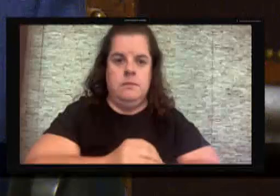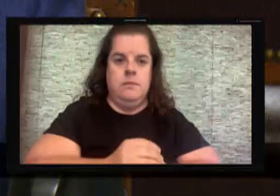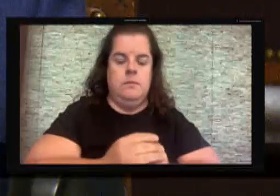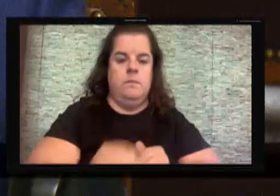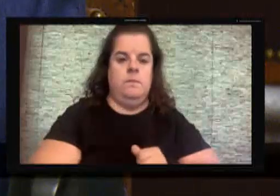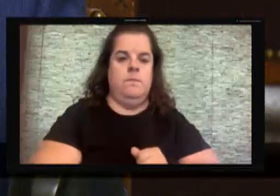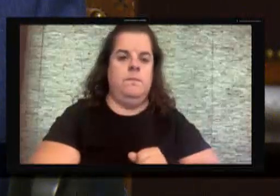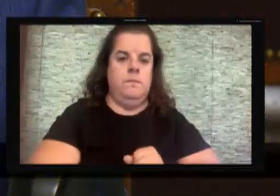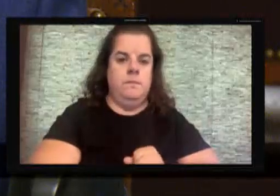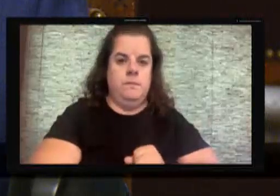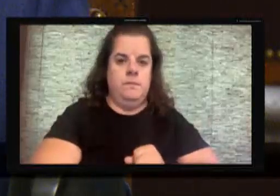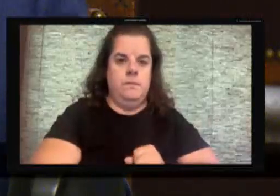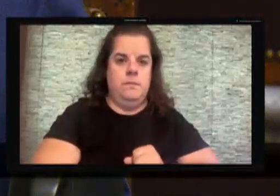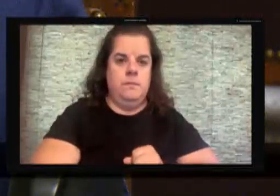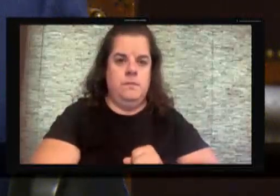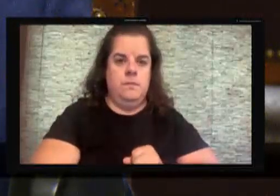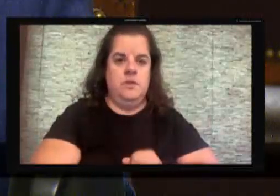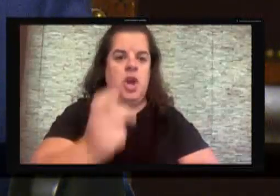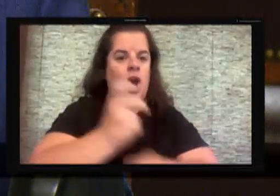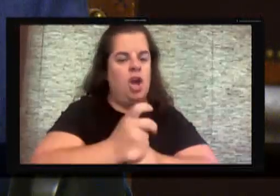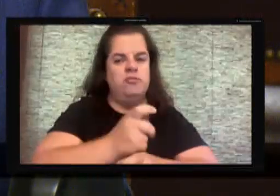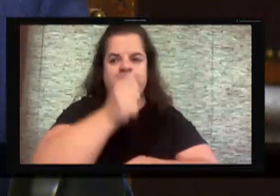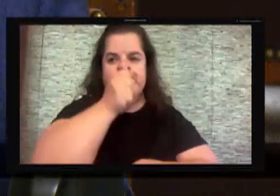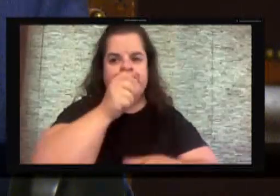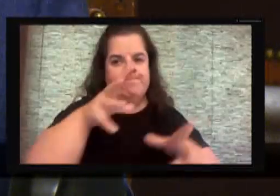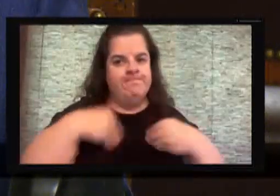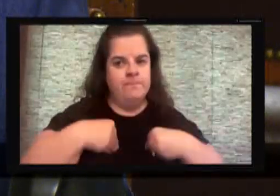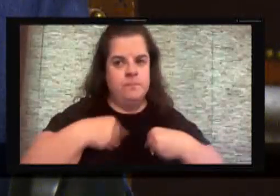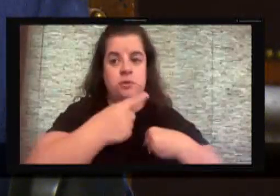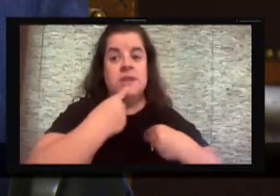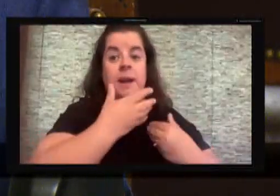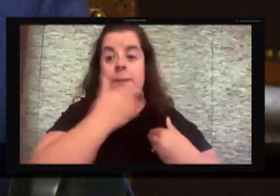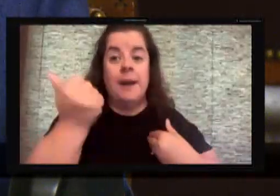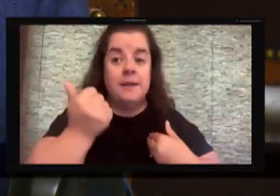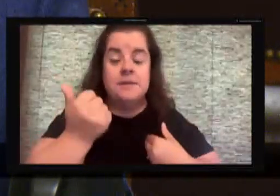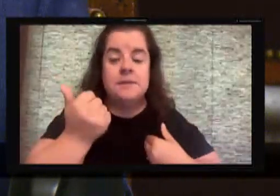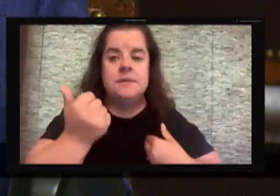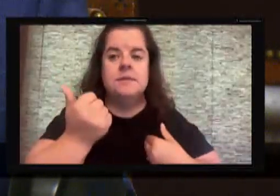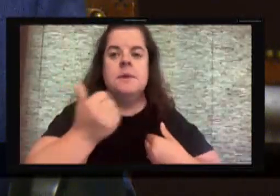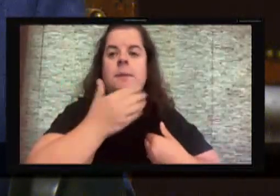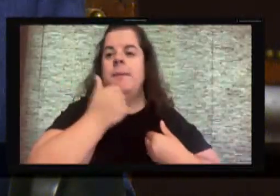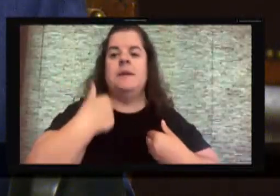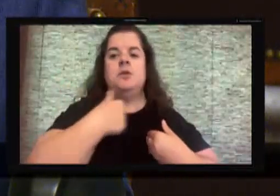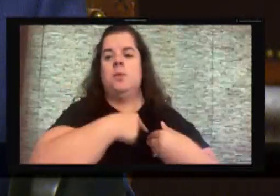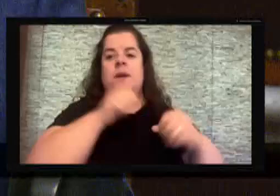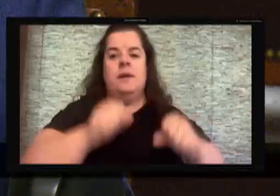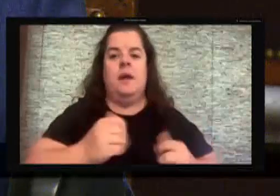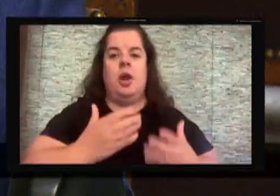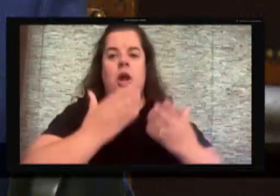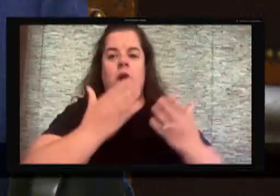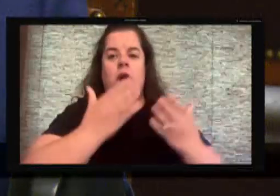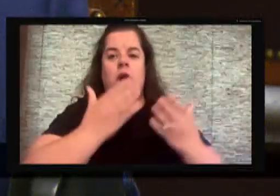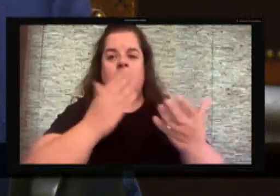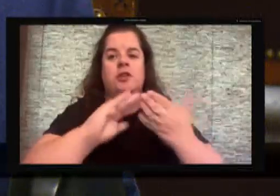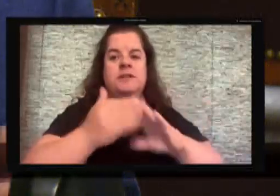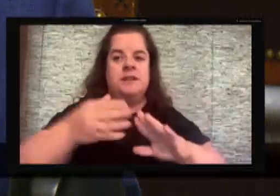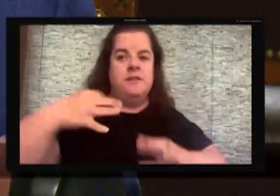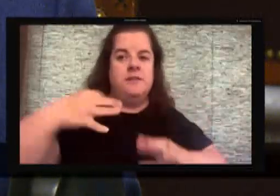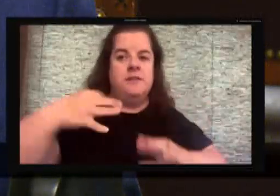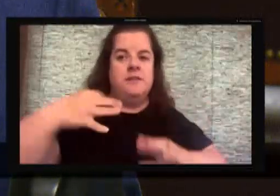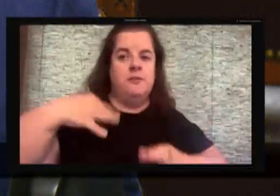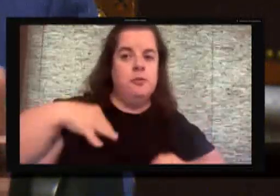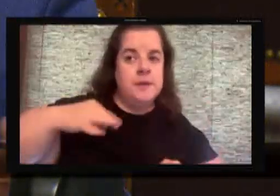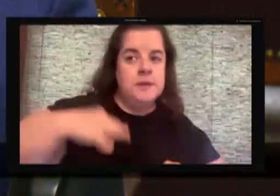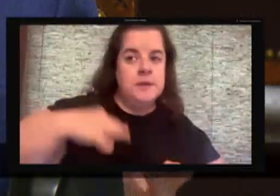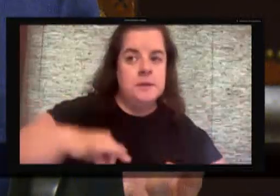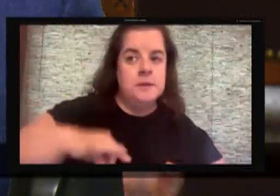it's a hard pill to swallow. You said it best. The best thing we have to offer in the city of Pittsburgh is opportunity. You